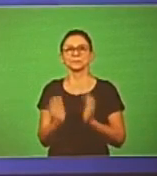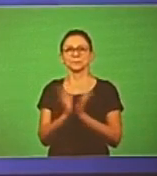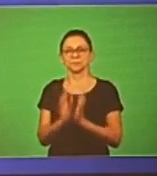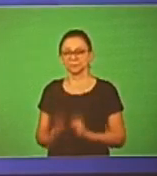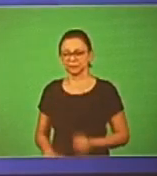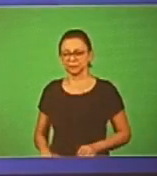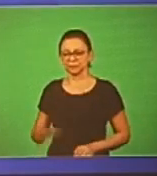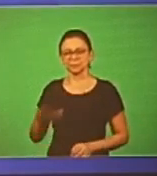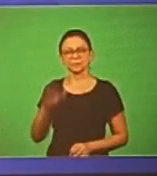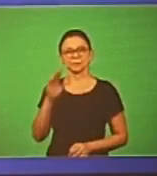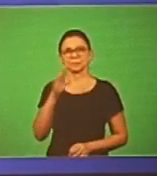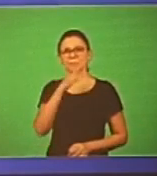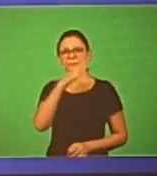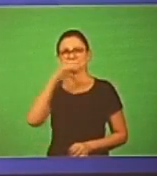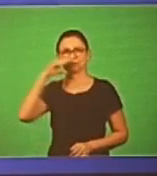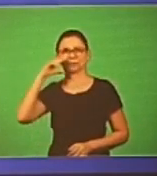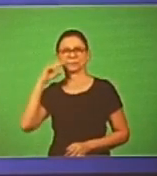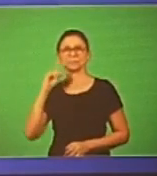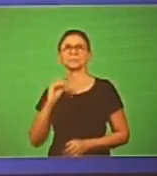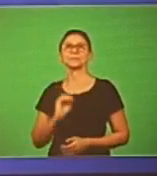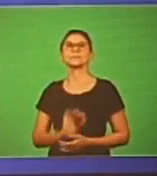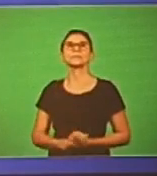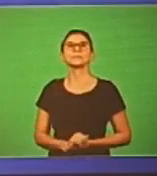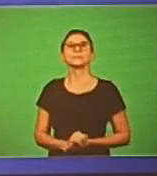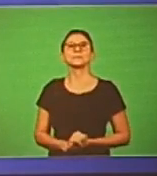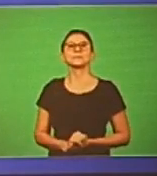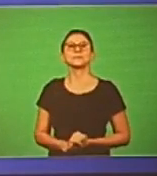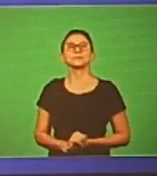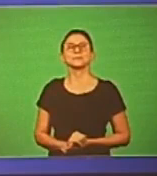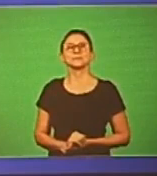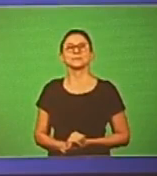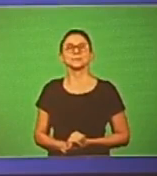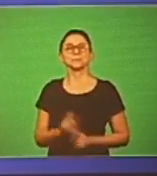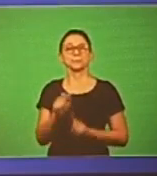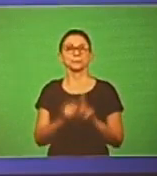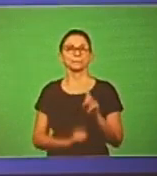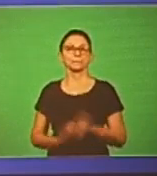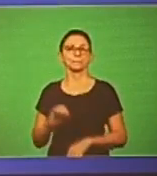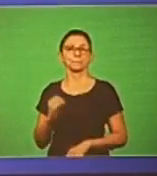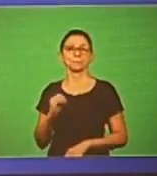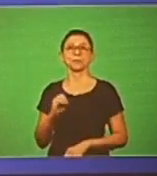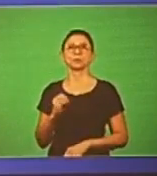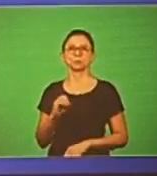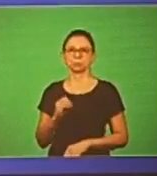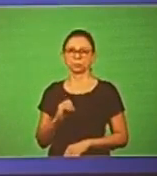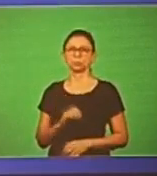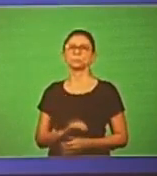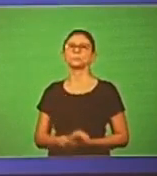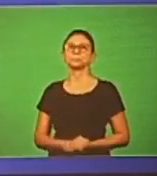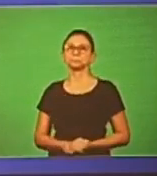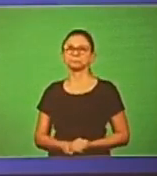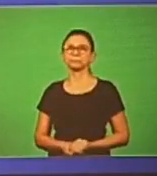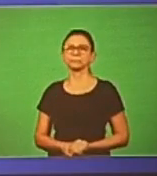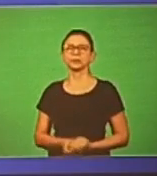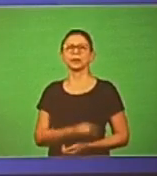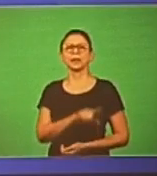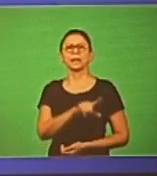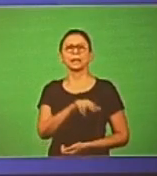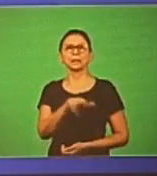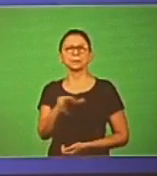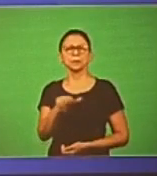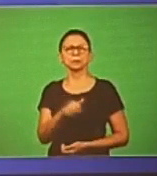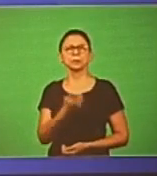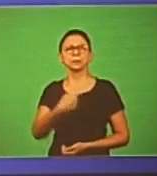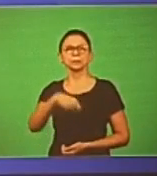with the children intermediary in the lessons as it's been done in this month of October. And there are